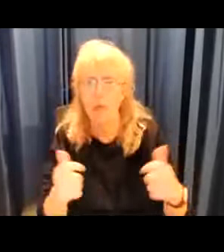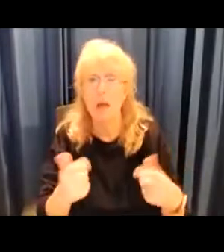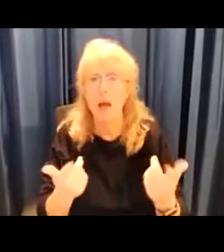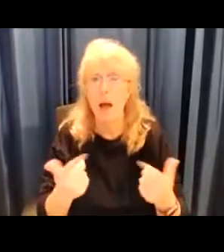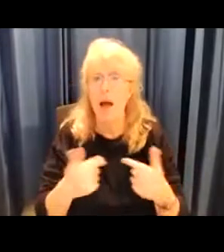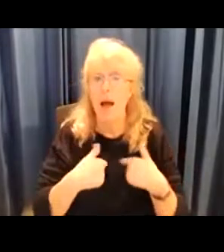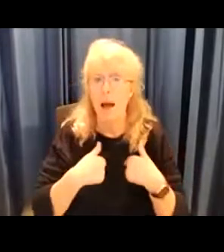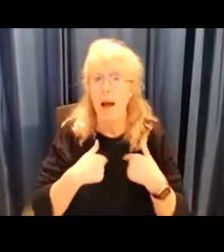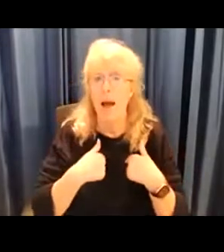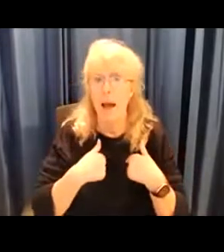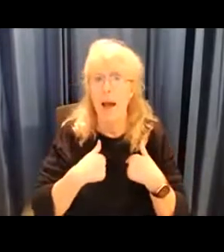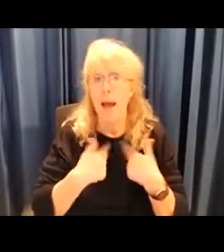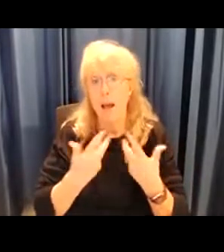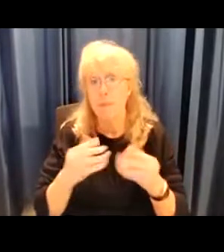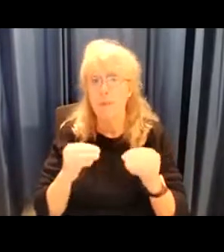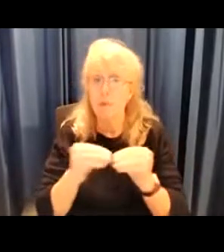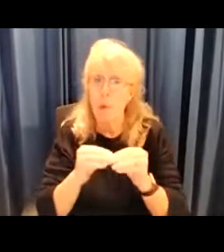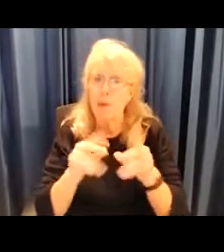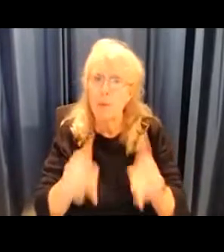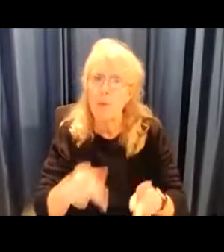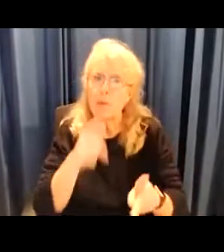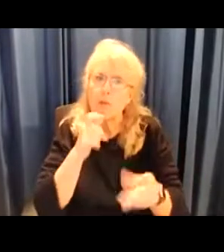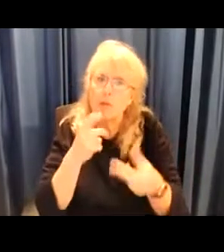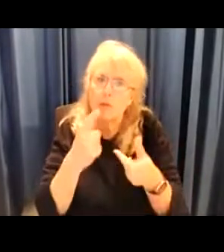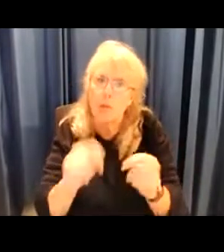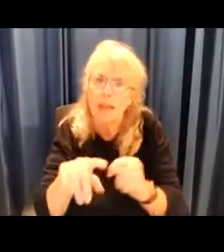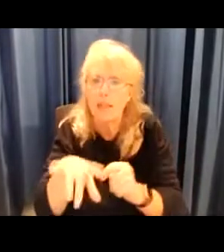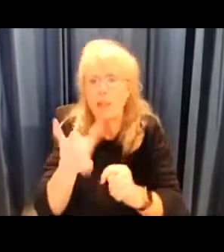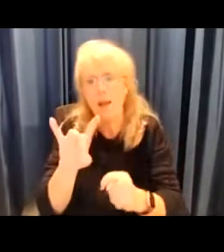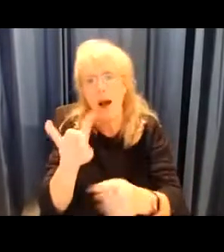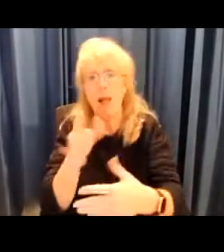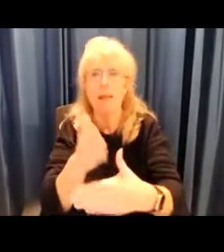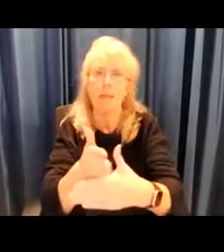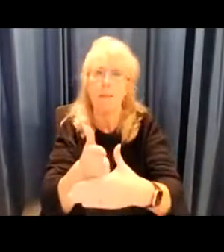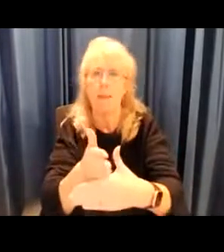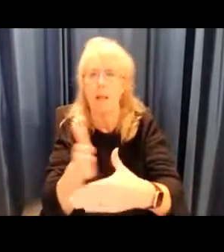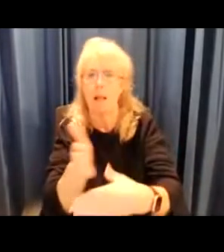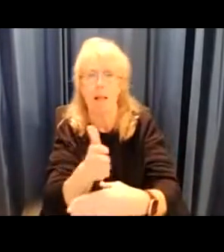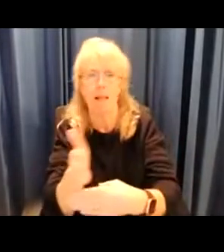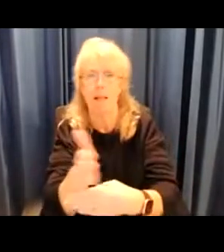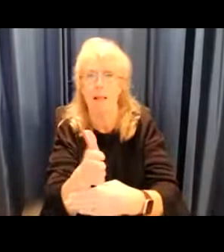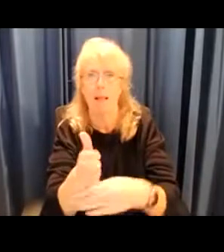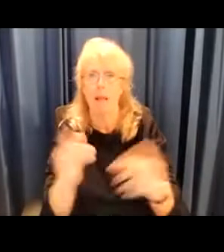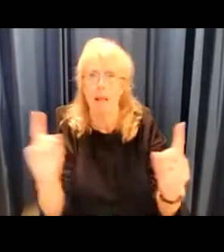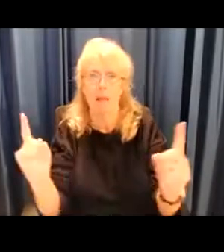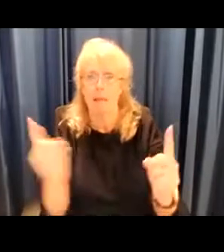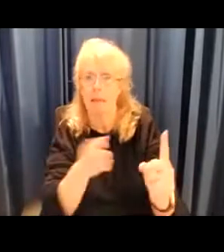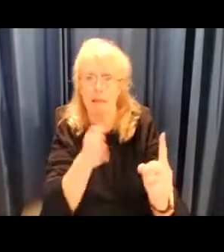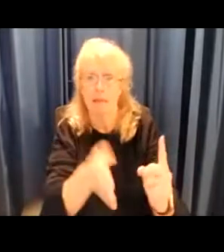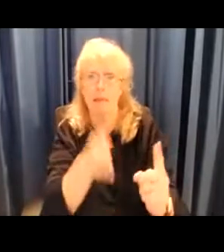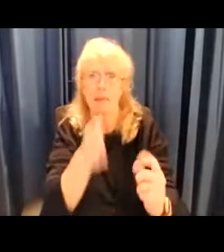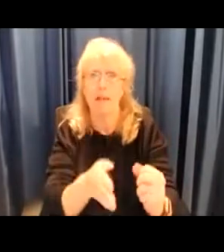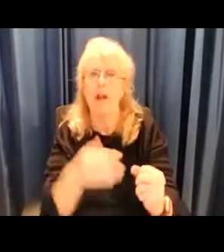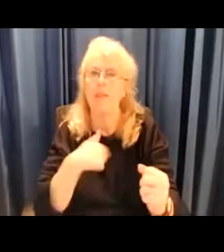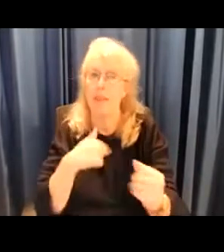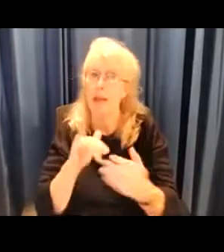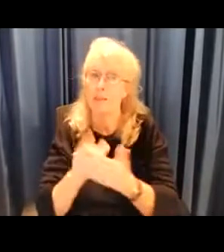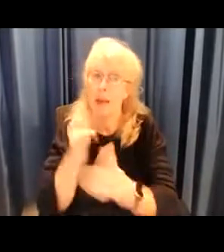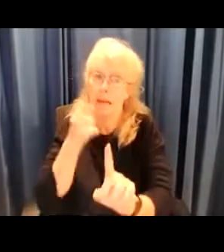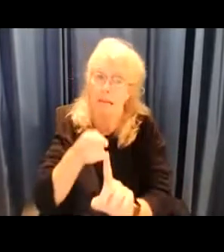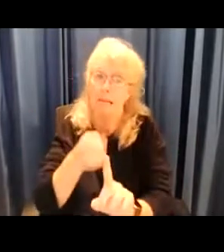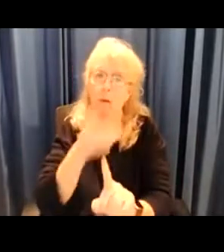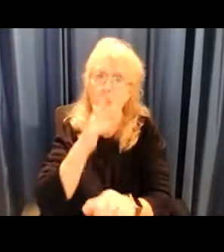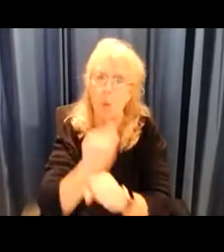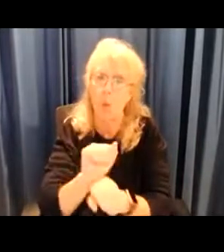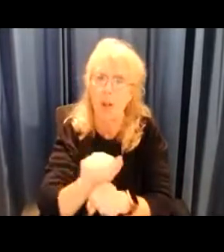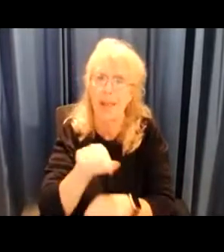I'm more of a person that tries to find the middle ground, and that's where I'm going to be working on. But I certainly understand the importance of